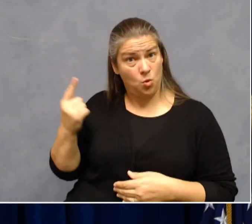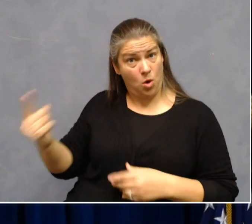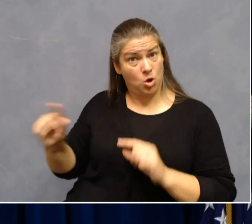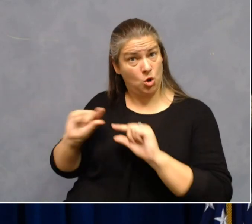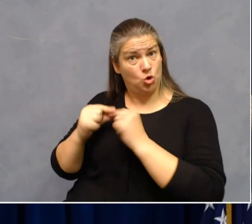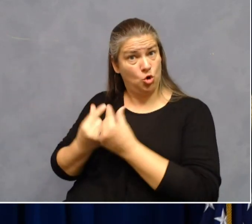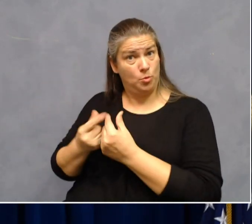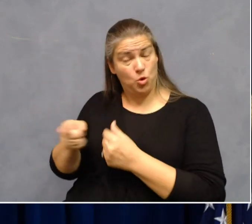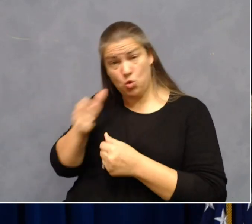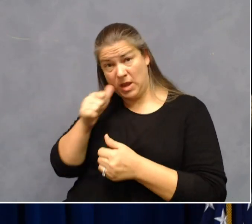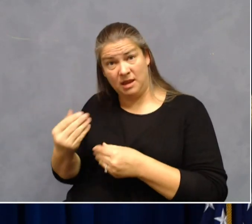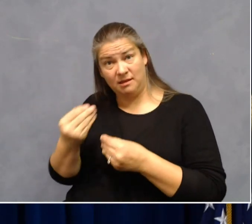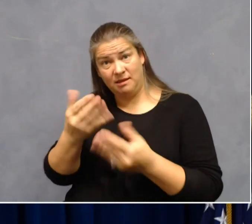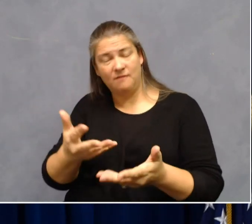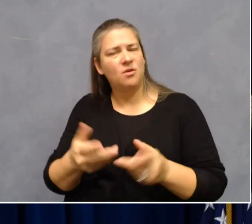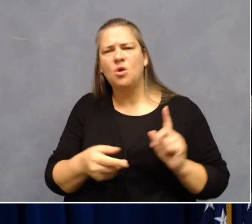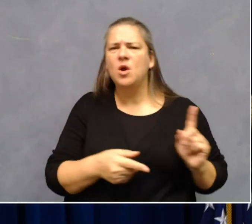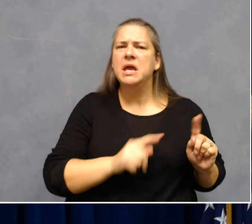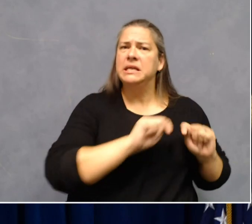Kentucky Fund at